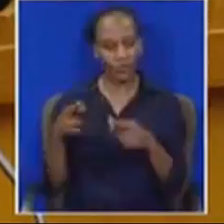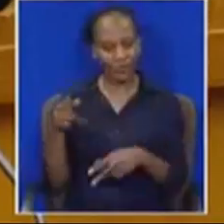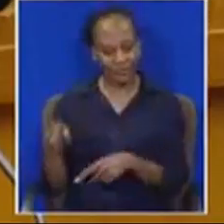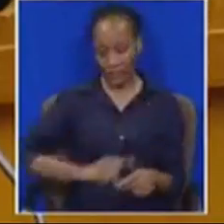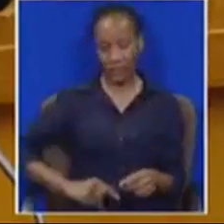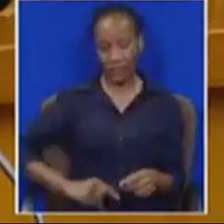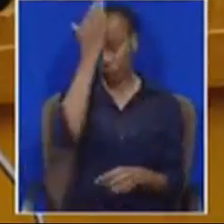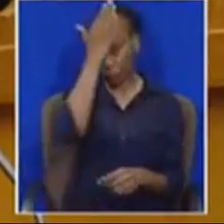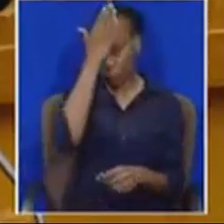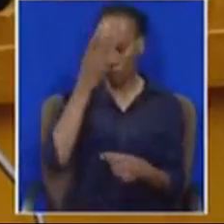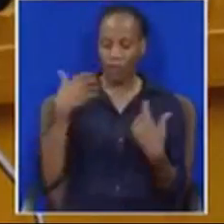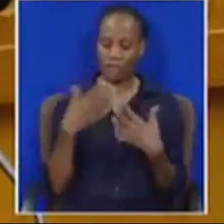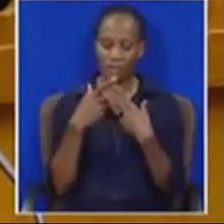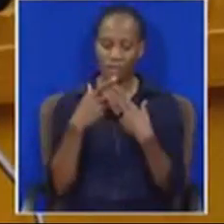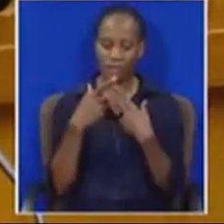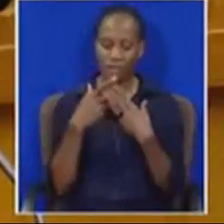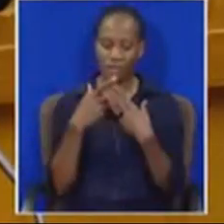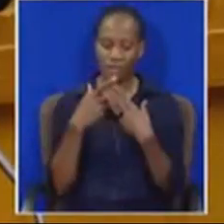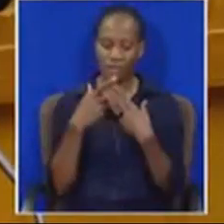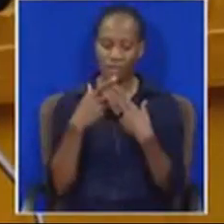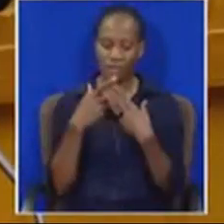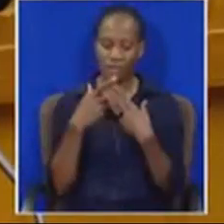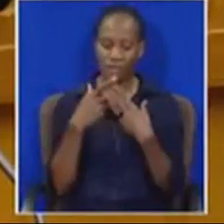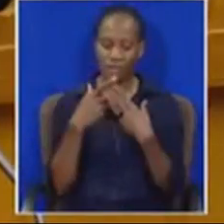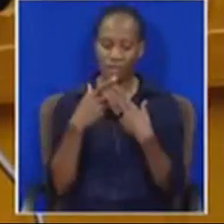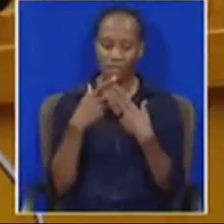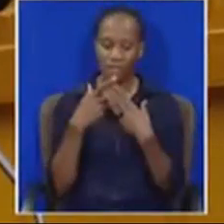realize. Announced that government would be